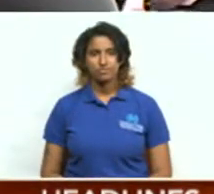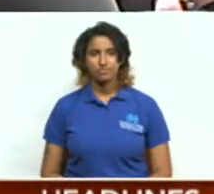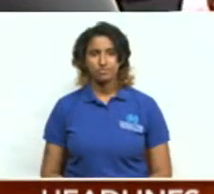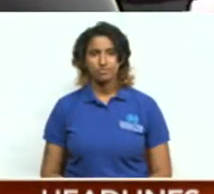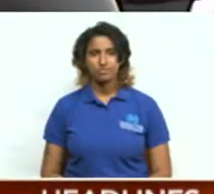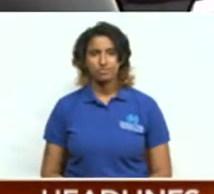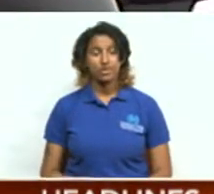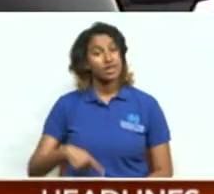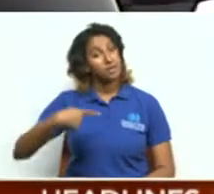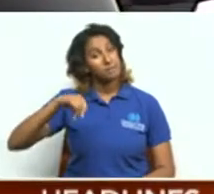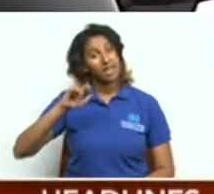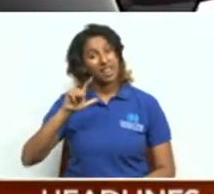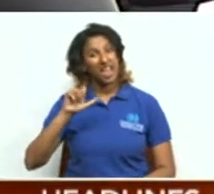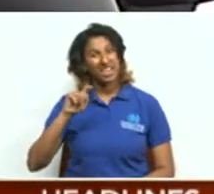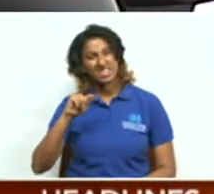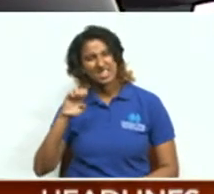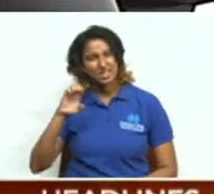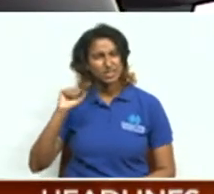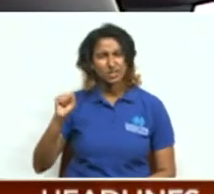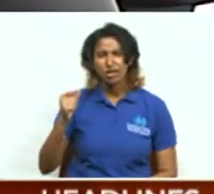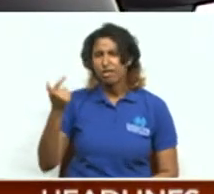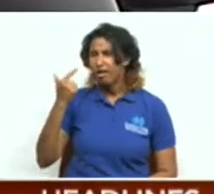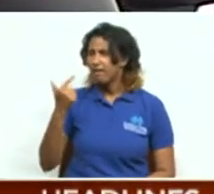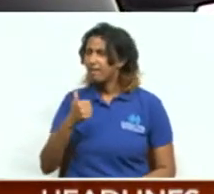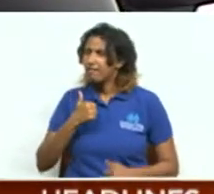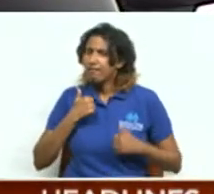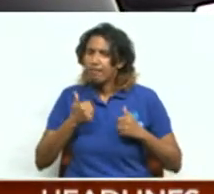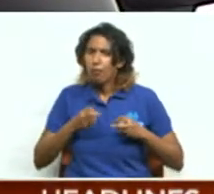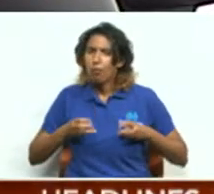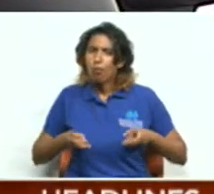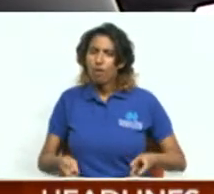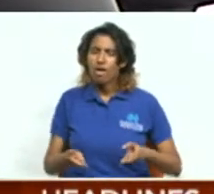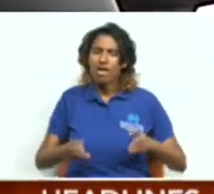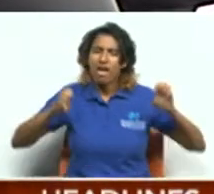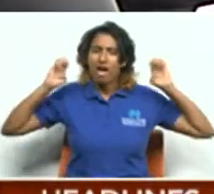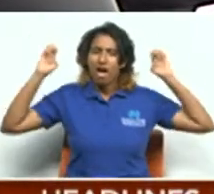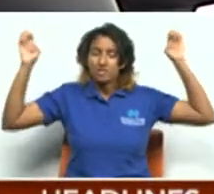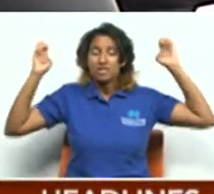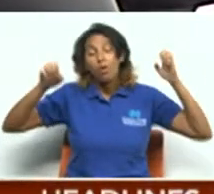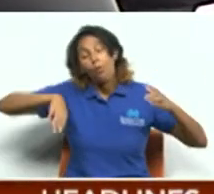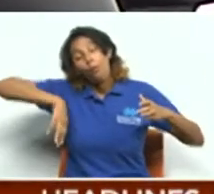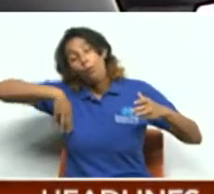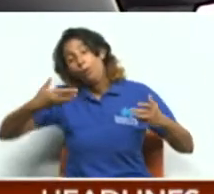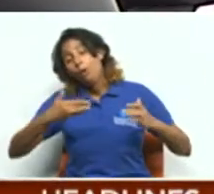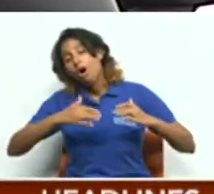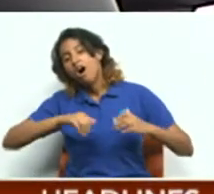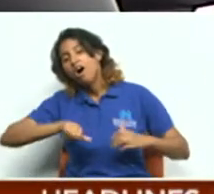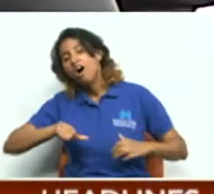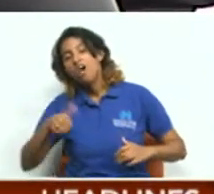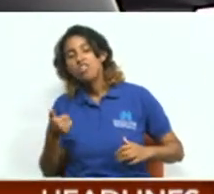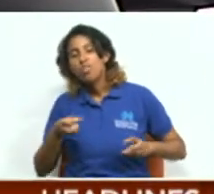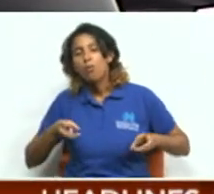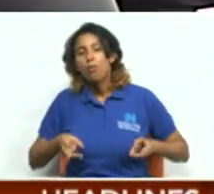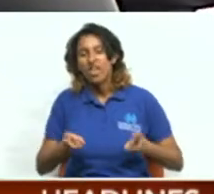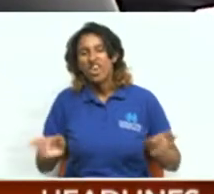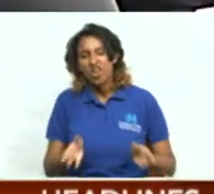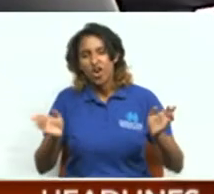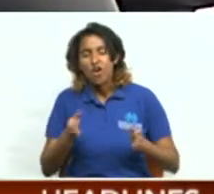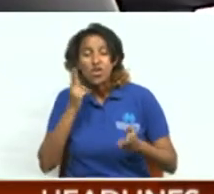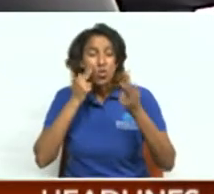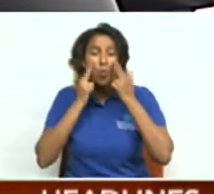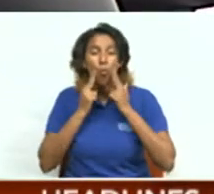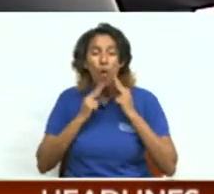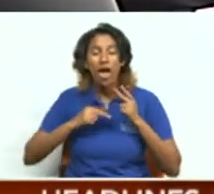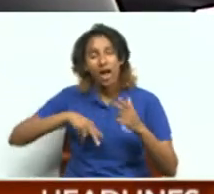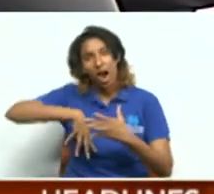Pilates surely looks like a good way to work up a sweat, or you could just stand outside because you don't even need to take a walk. You just go out, and you know, our